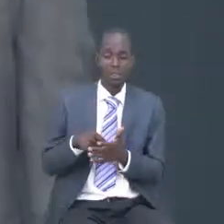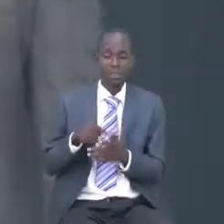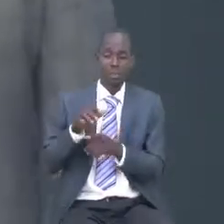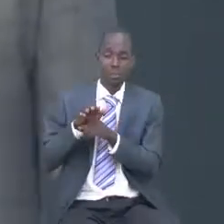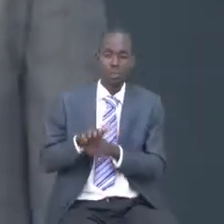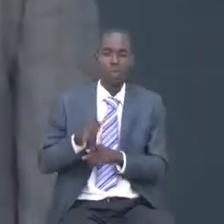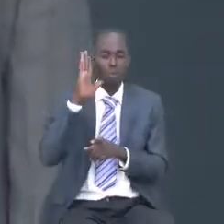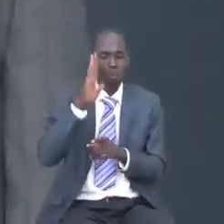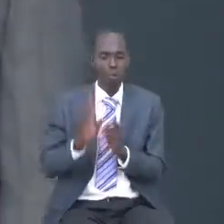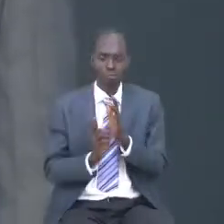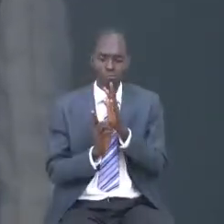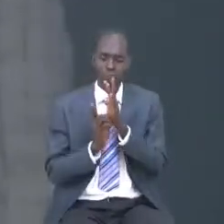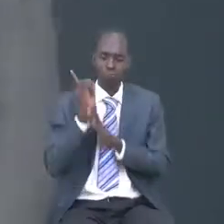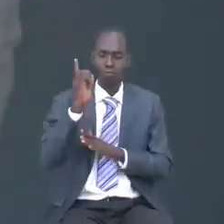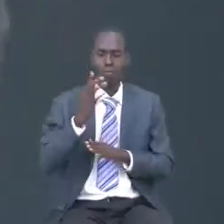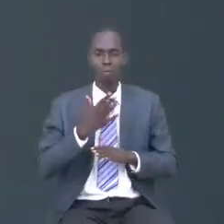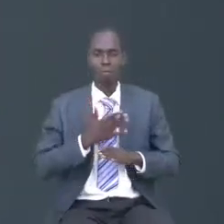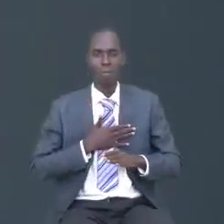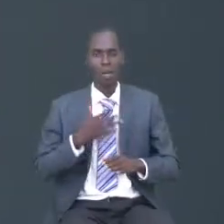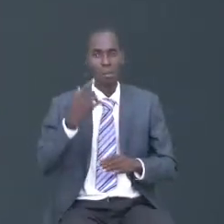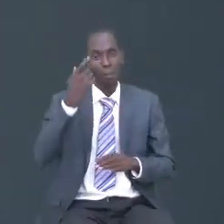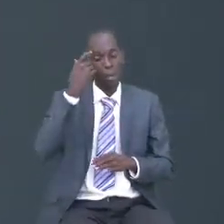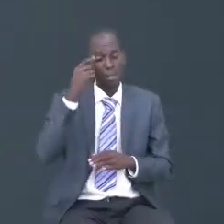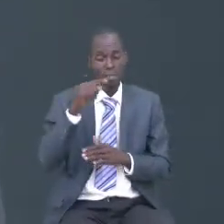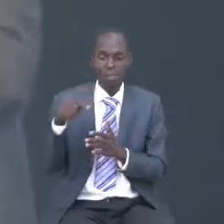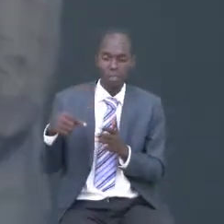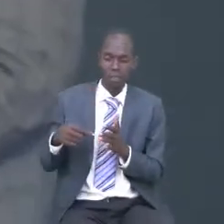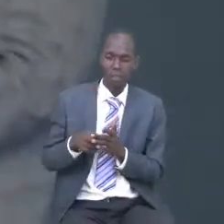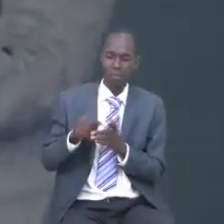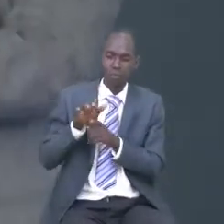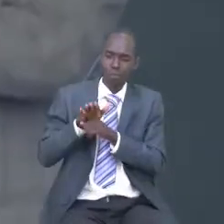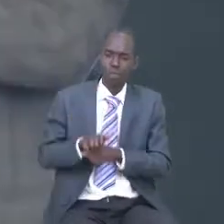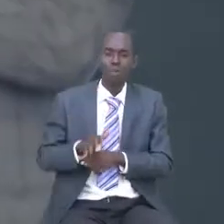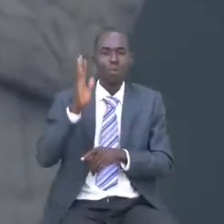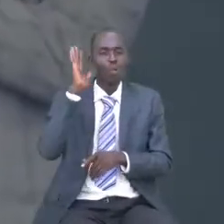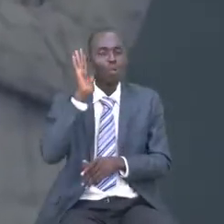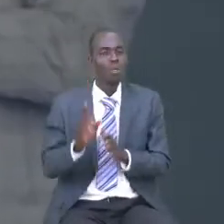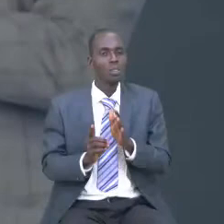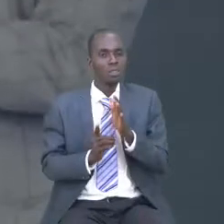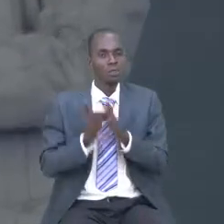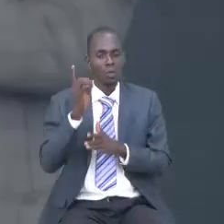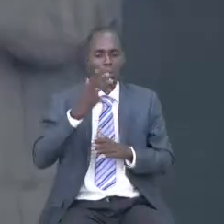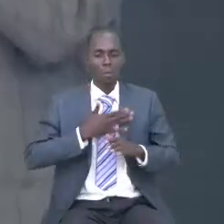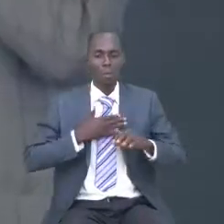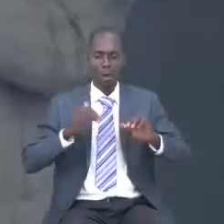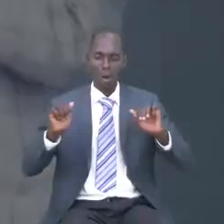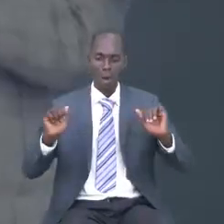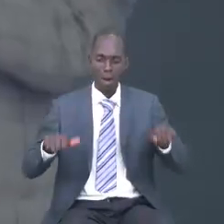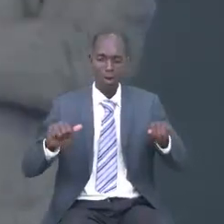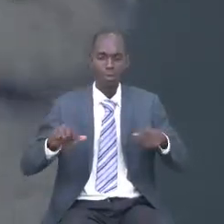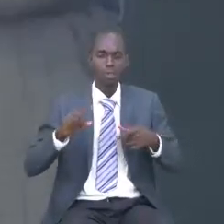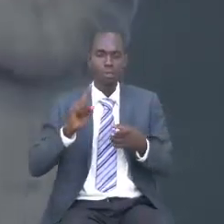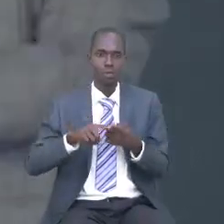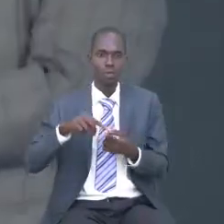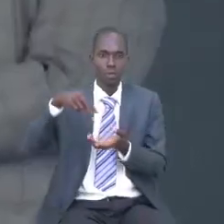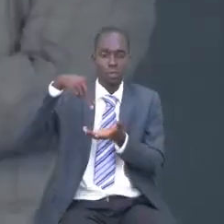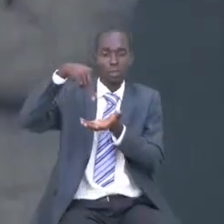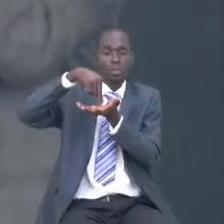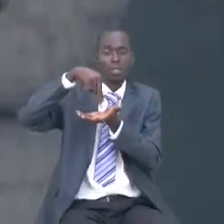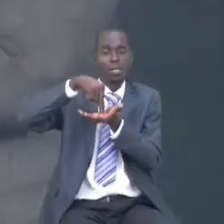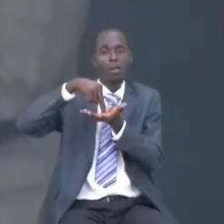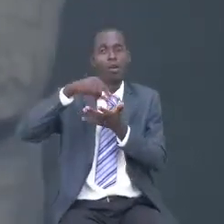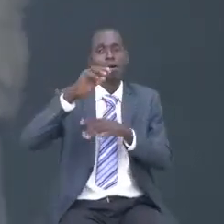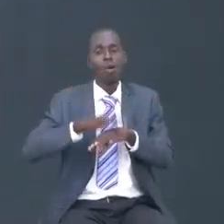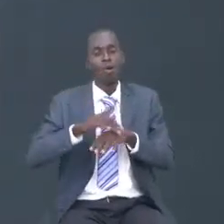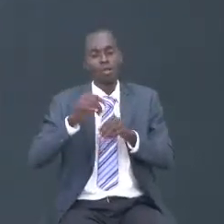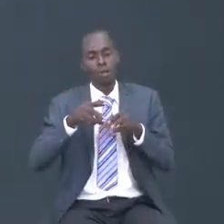my muscle. This one will develop my ability to stay on the path